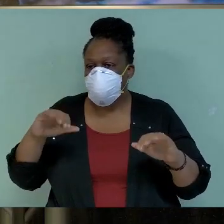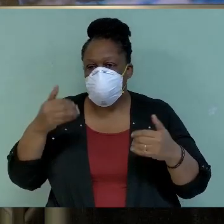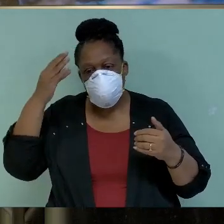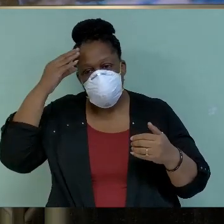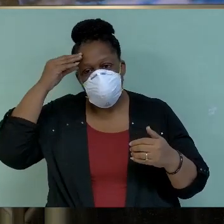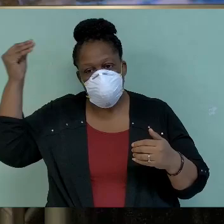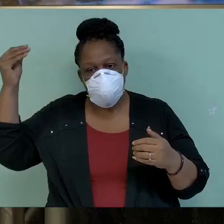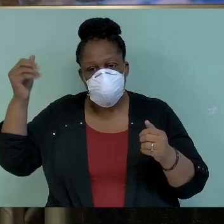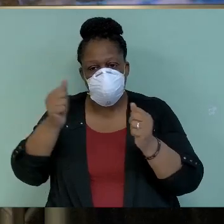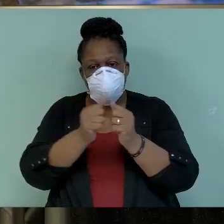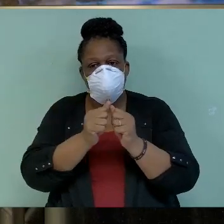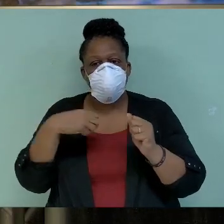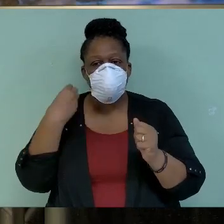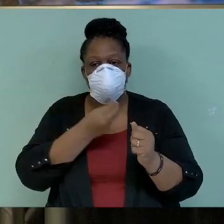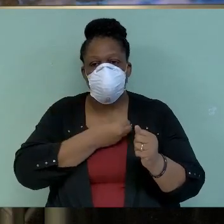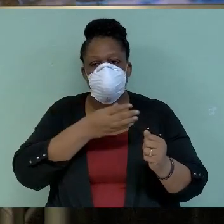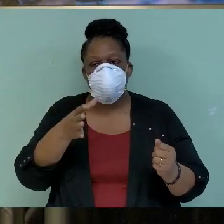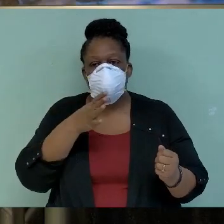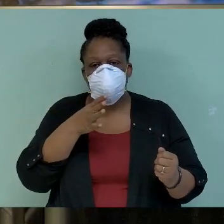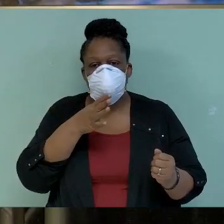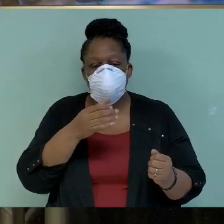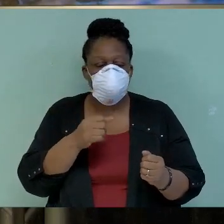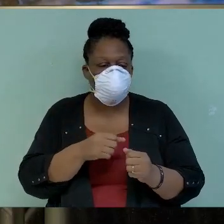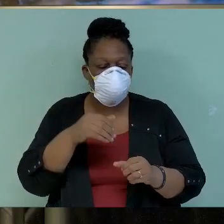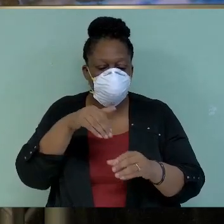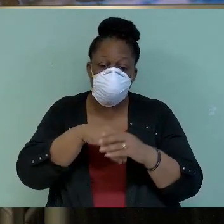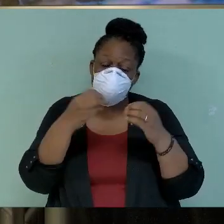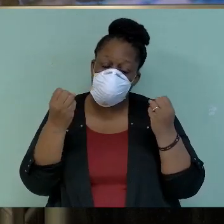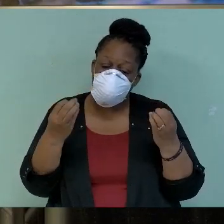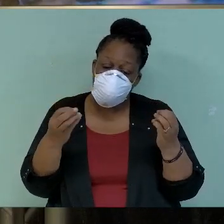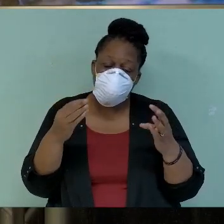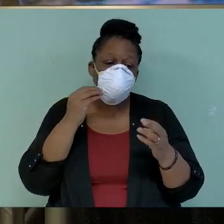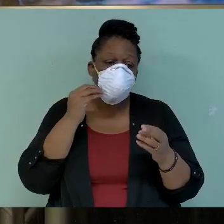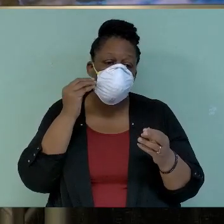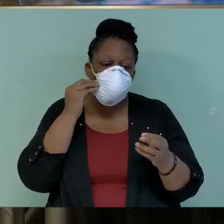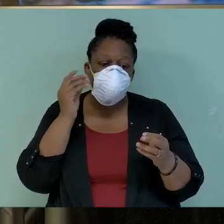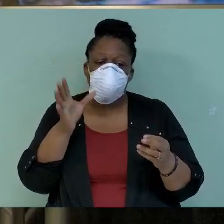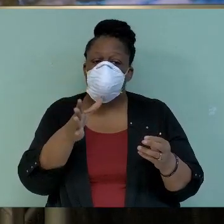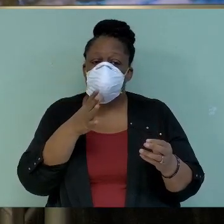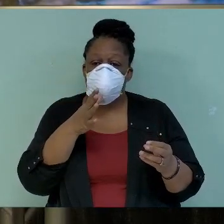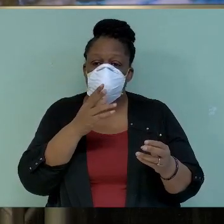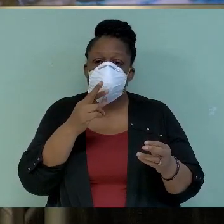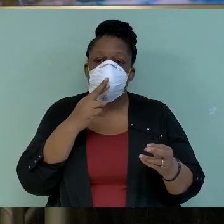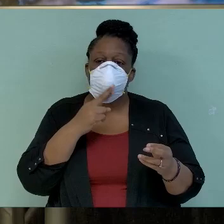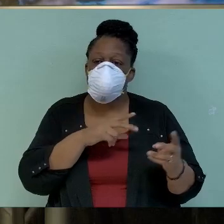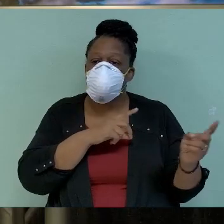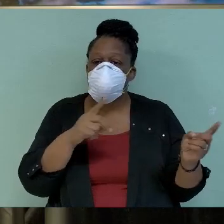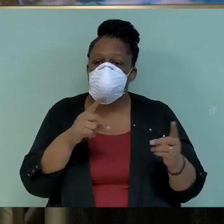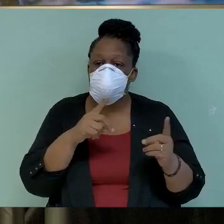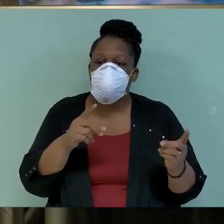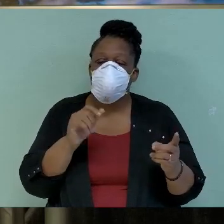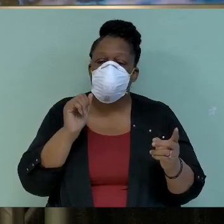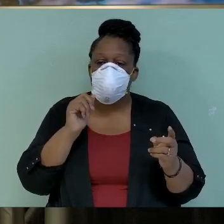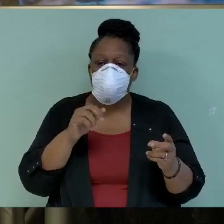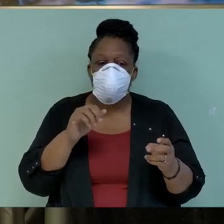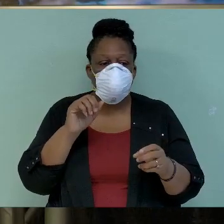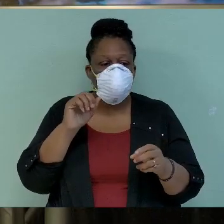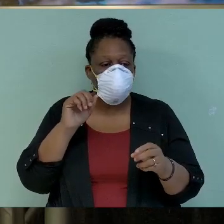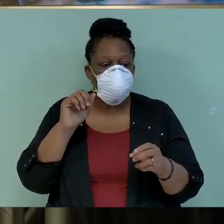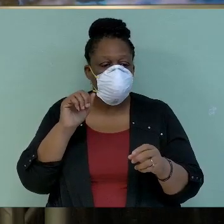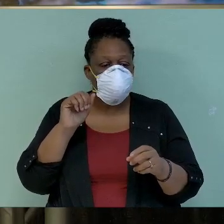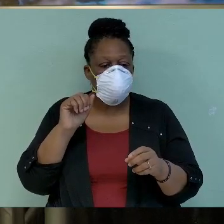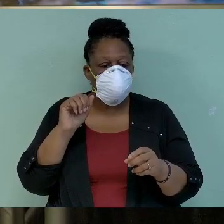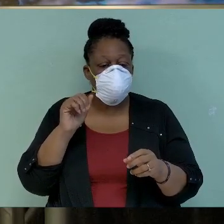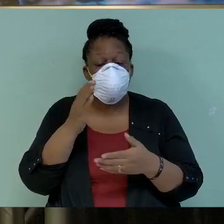homes, mothers are taking the lead role. In fact, in some homes, mothers are